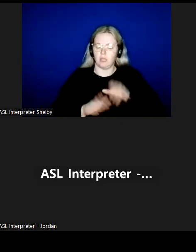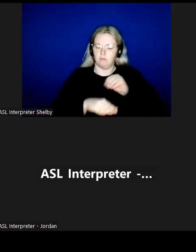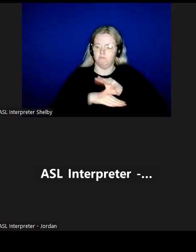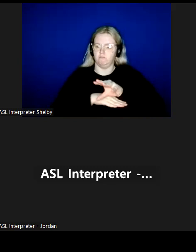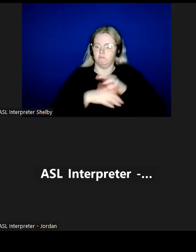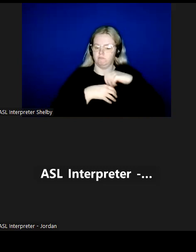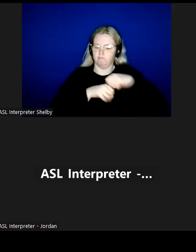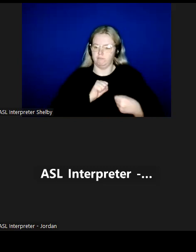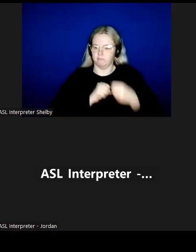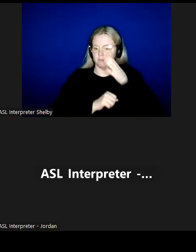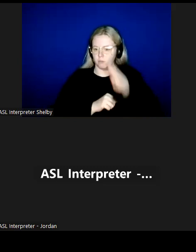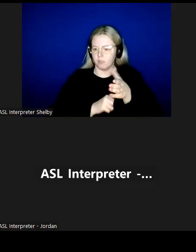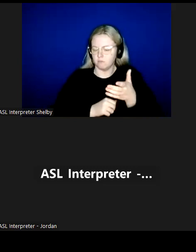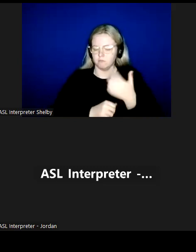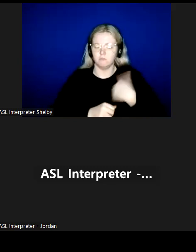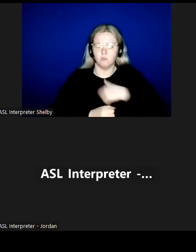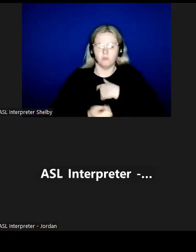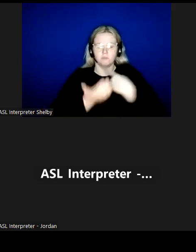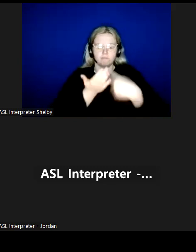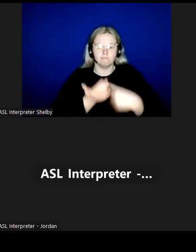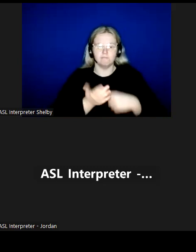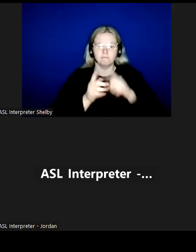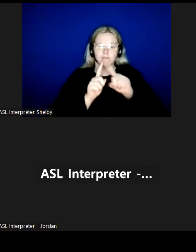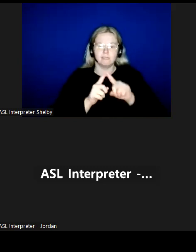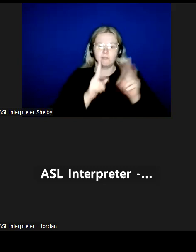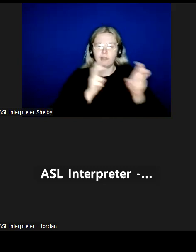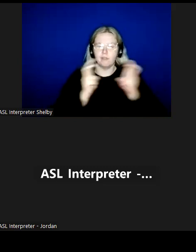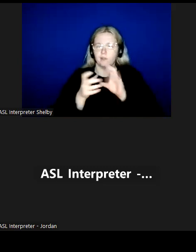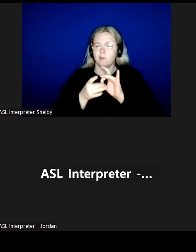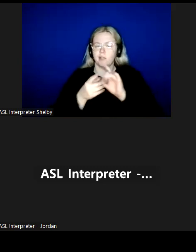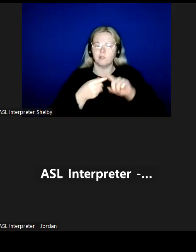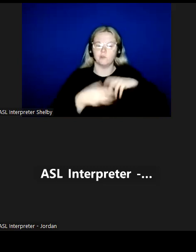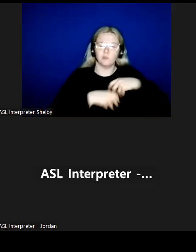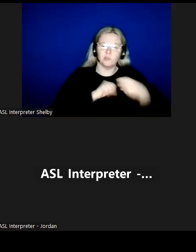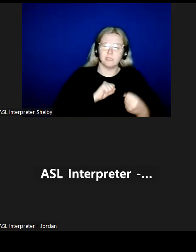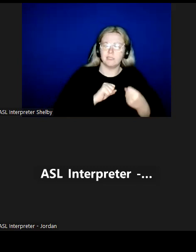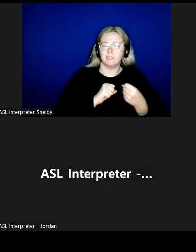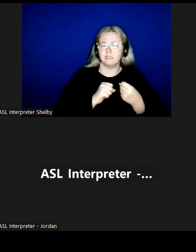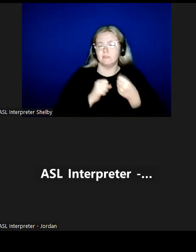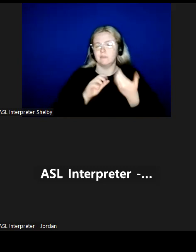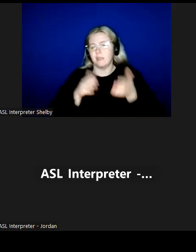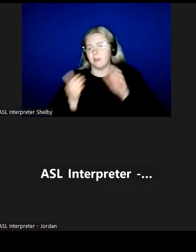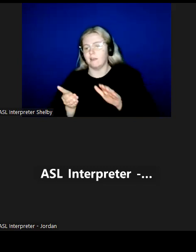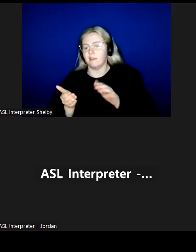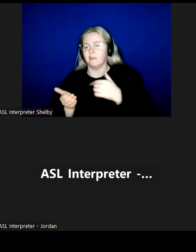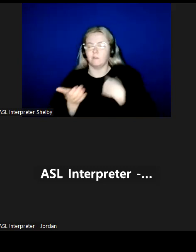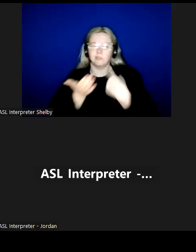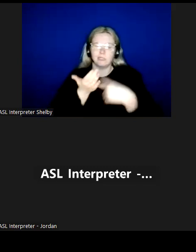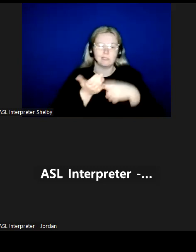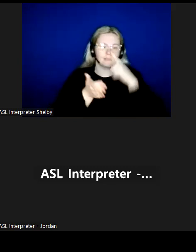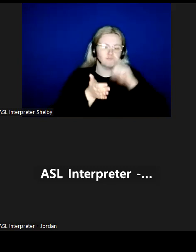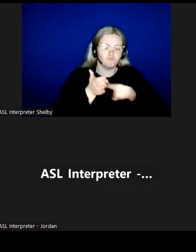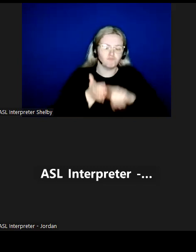explore some of the theories around grief and bereavement, as we explore some of the research together, hopefully